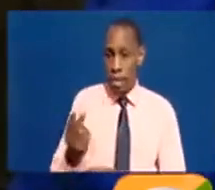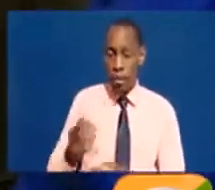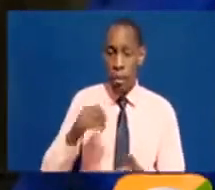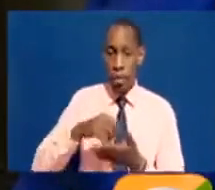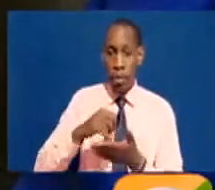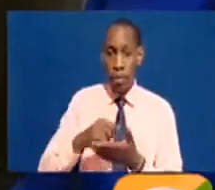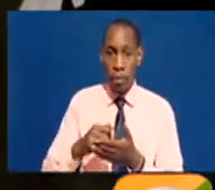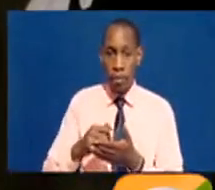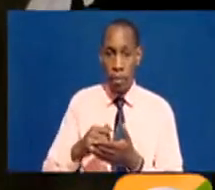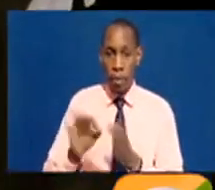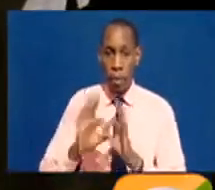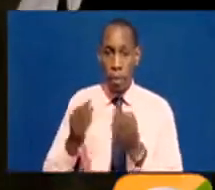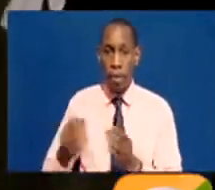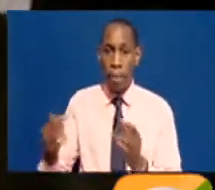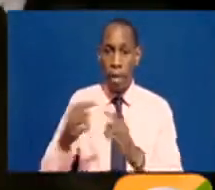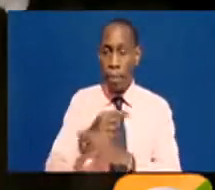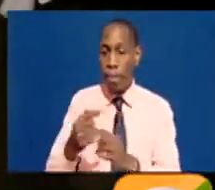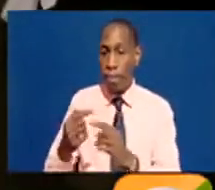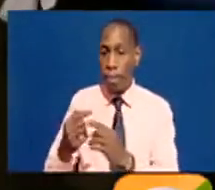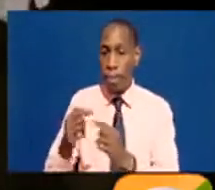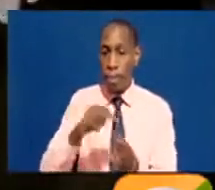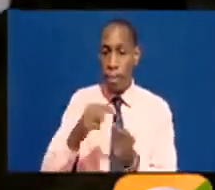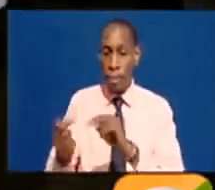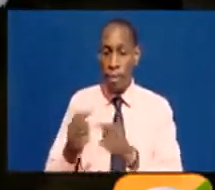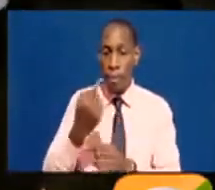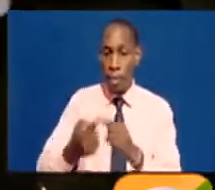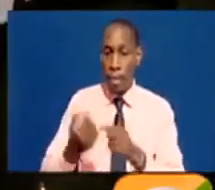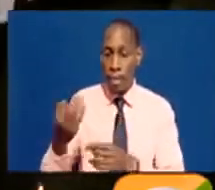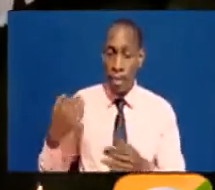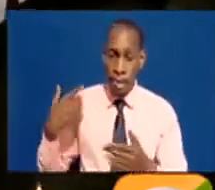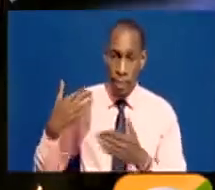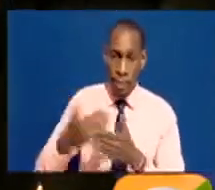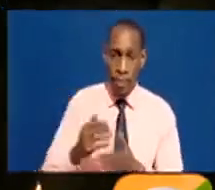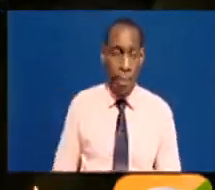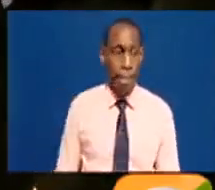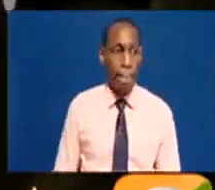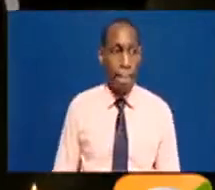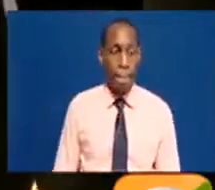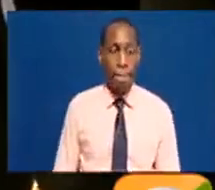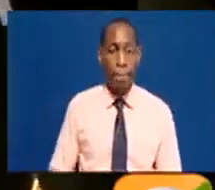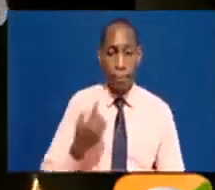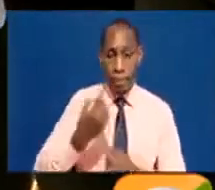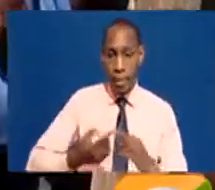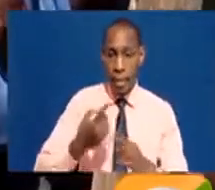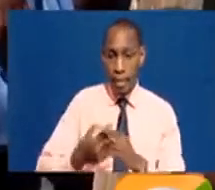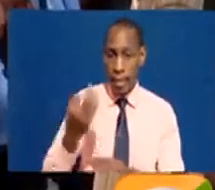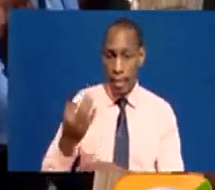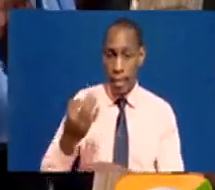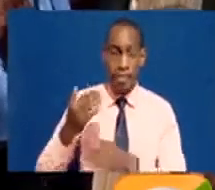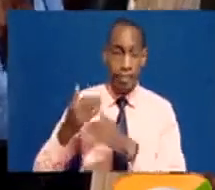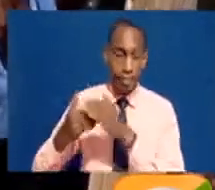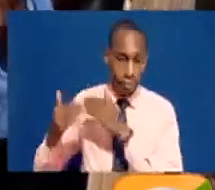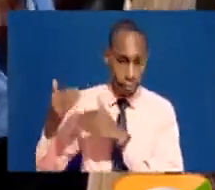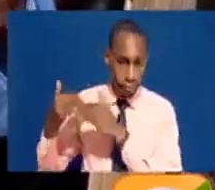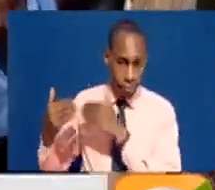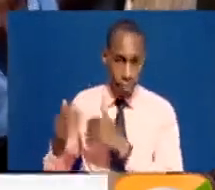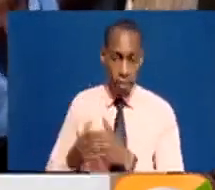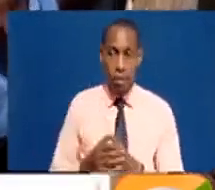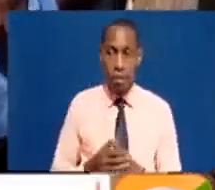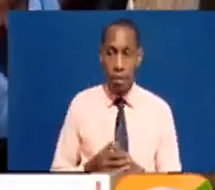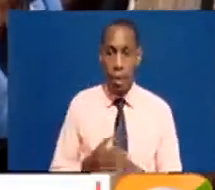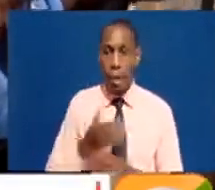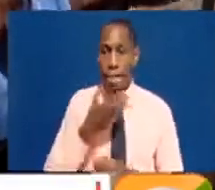engaged in domestic wrangles close to 3 years. Miaka mitatu ambayo hii ya nyuma amekuja